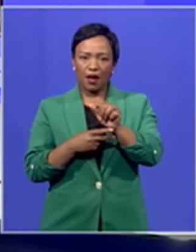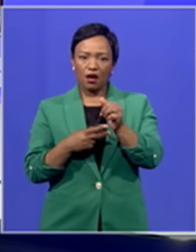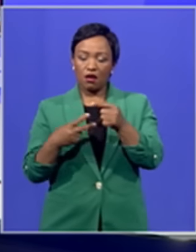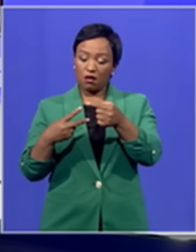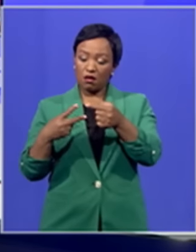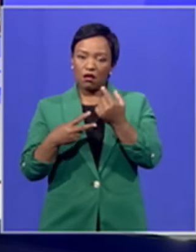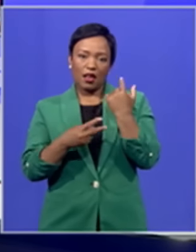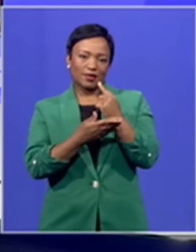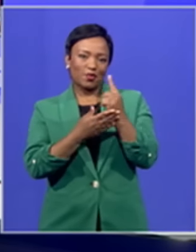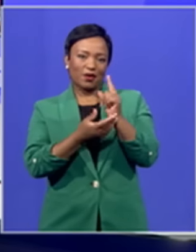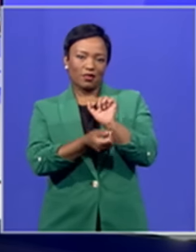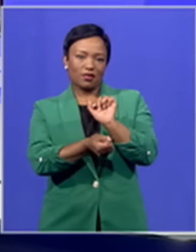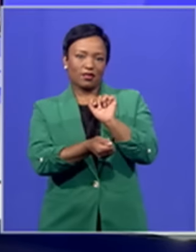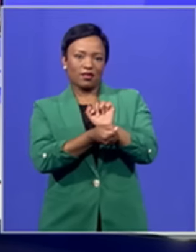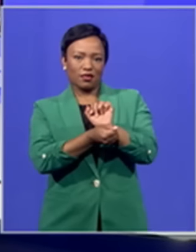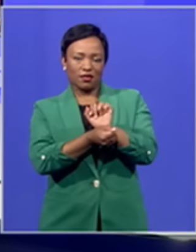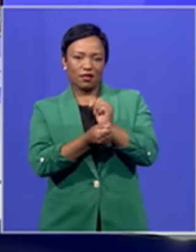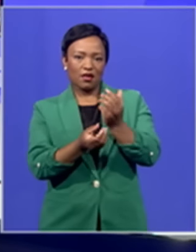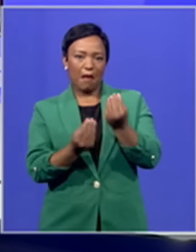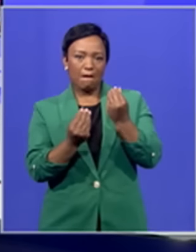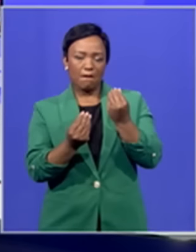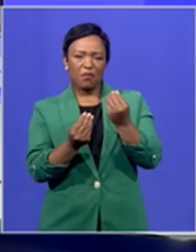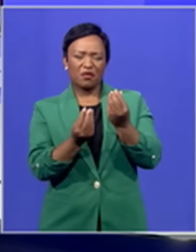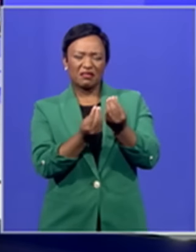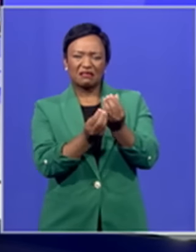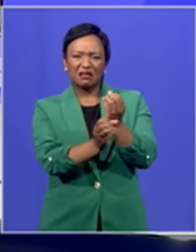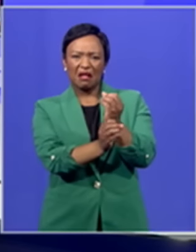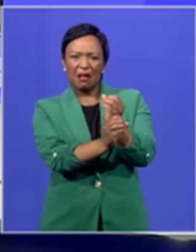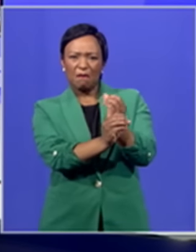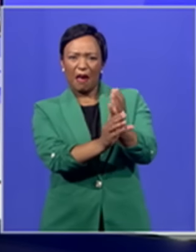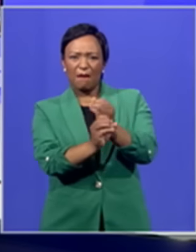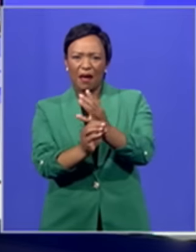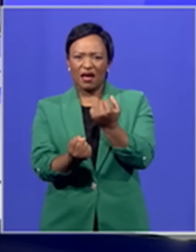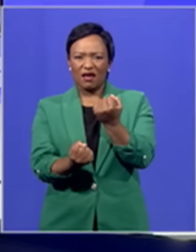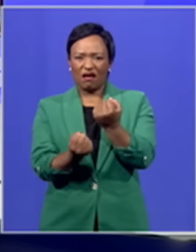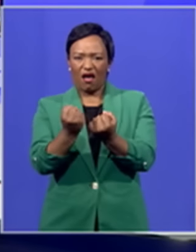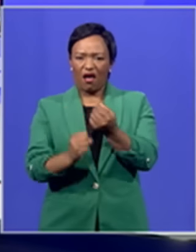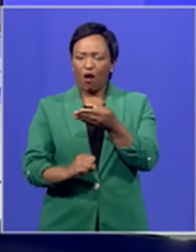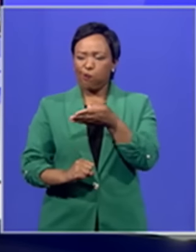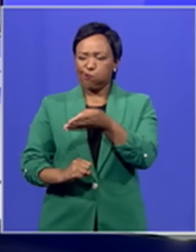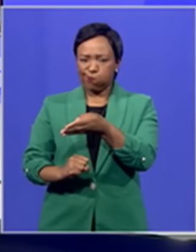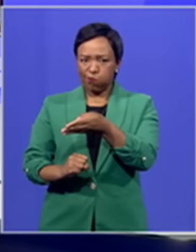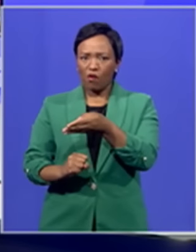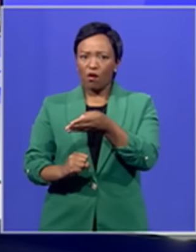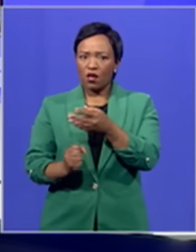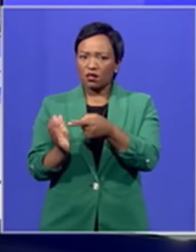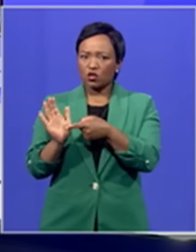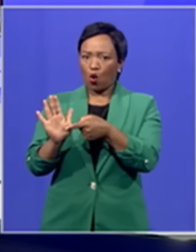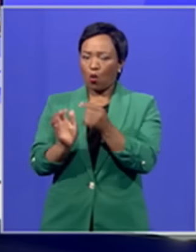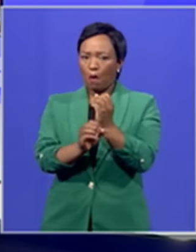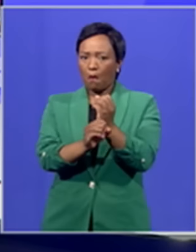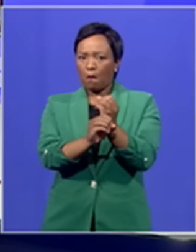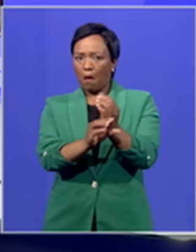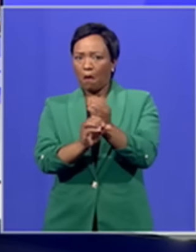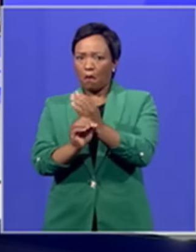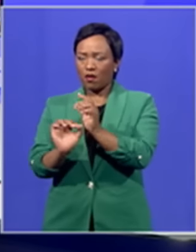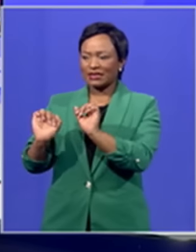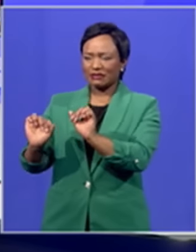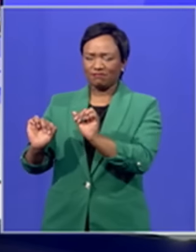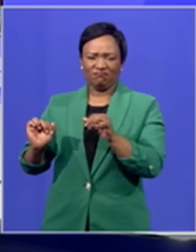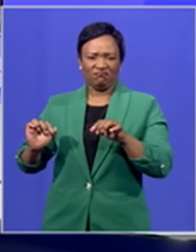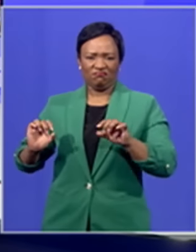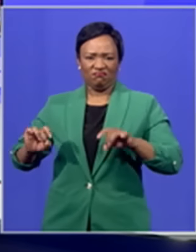feta morago ga go hwetšwa ka dithutupi ka sefatanageng sa bona. Ba ile ba bontšha ge dithutupi tšeo e be se tša bona.